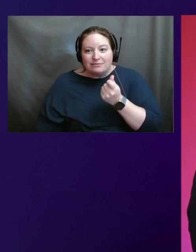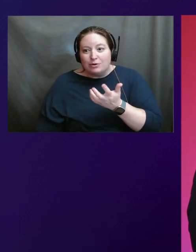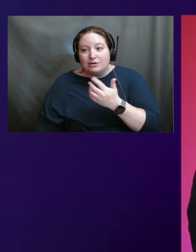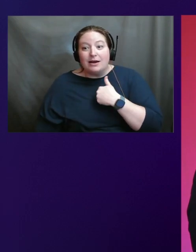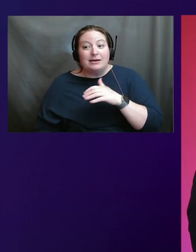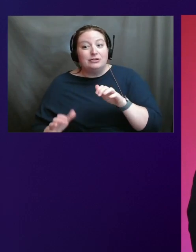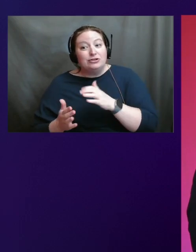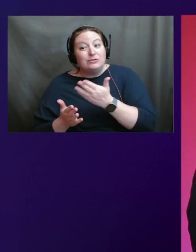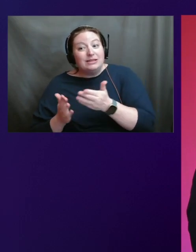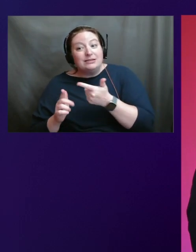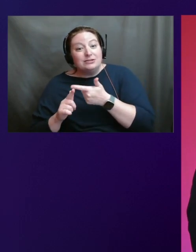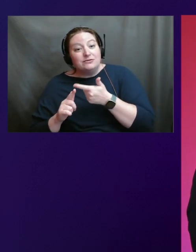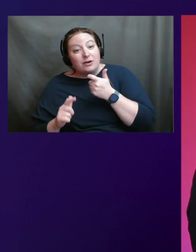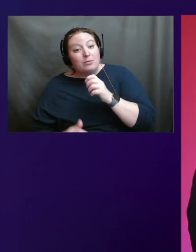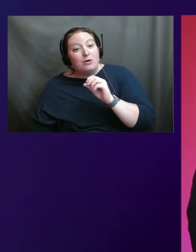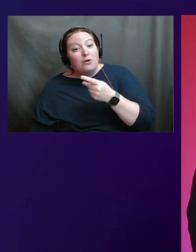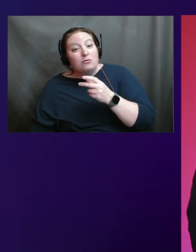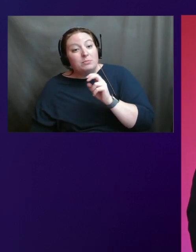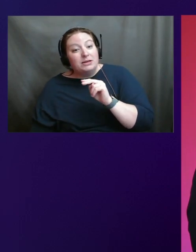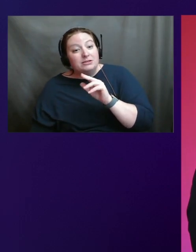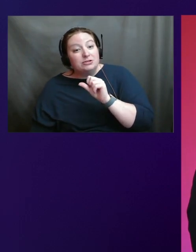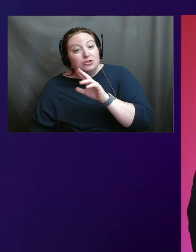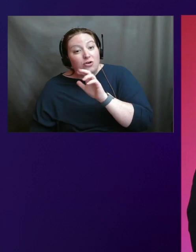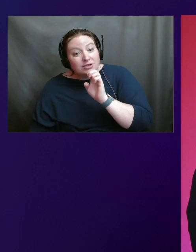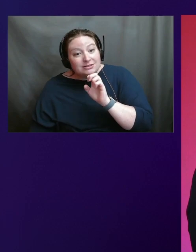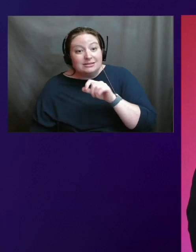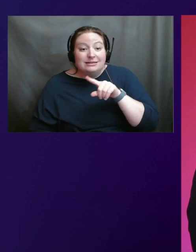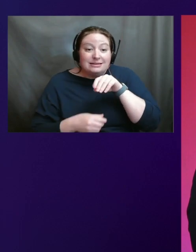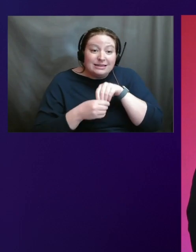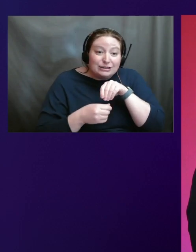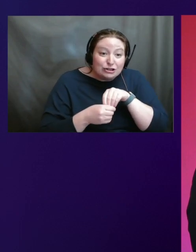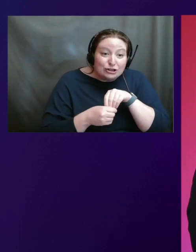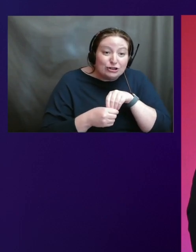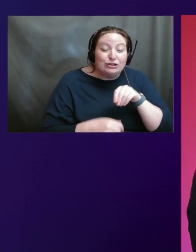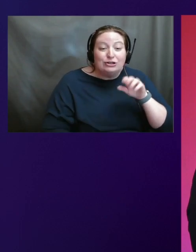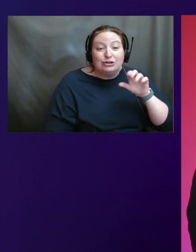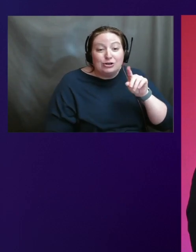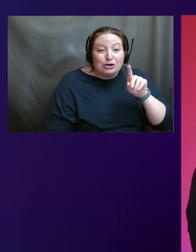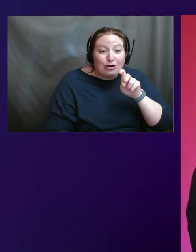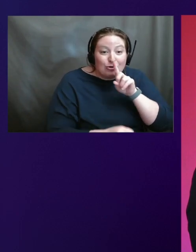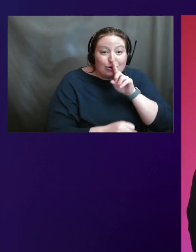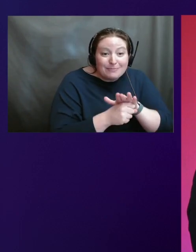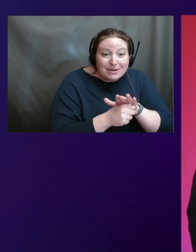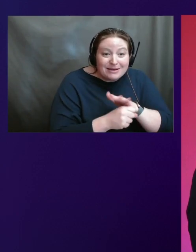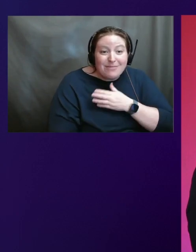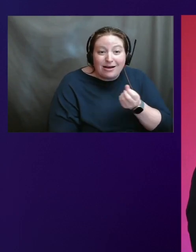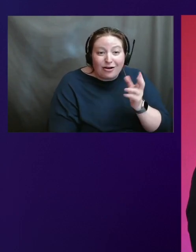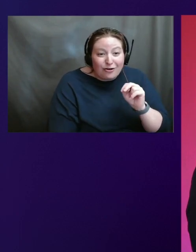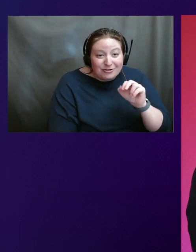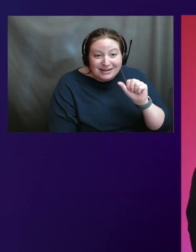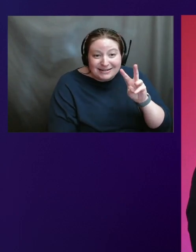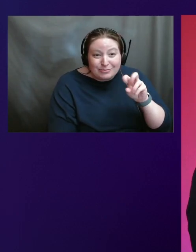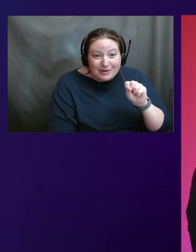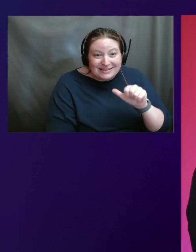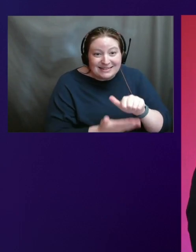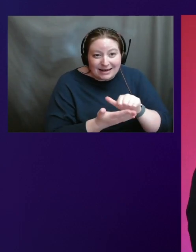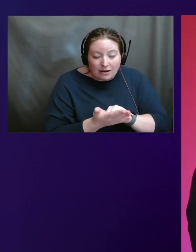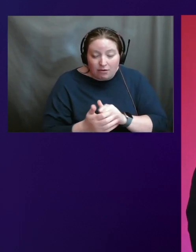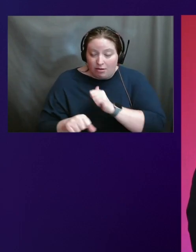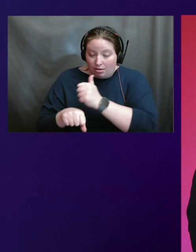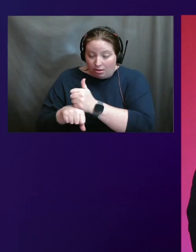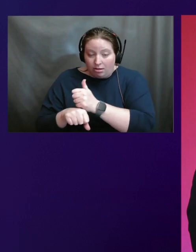with open source, I do stuff with internal, I do stuff with, code commit in my own AWS account. Setting up all those different